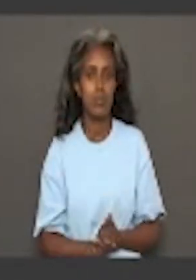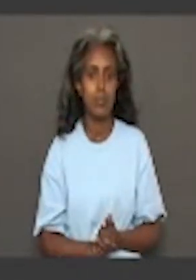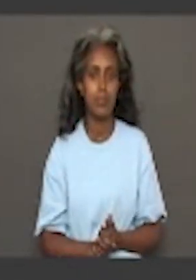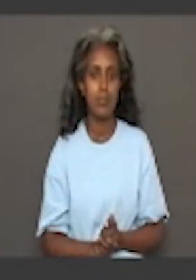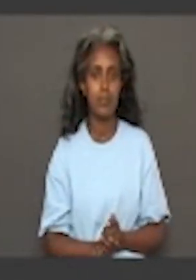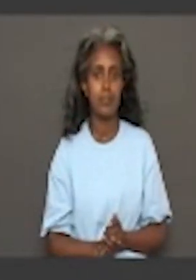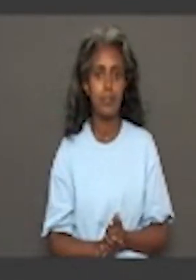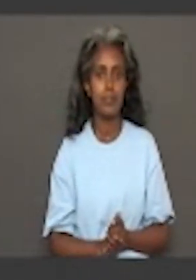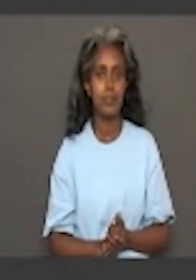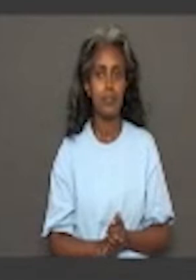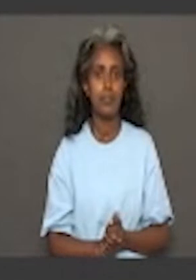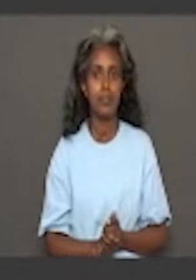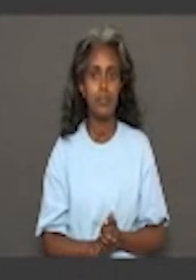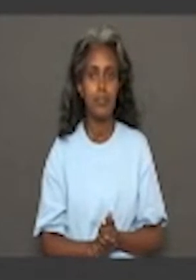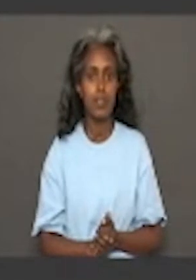on.